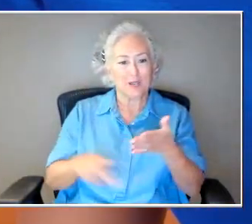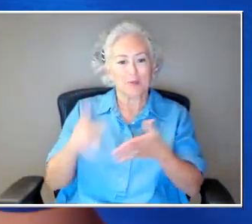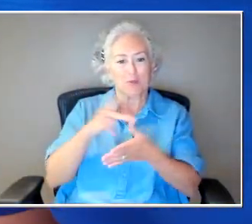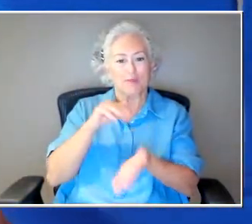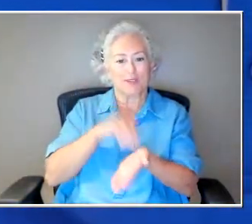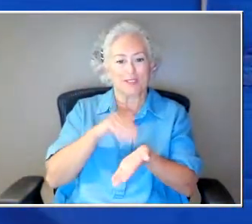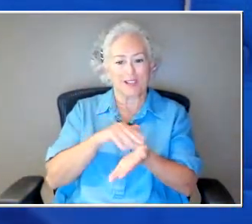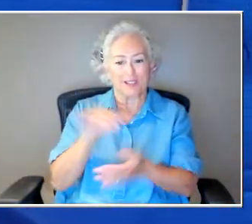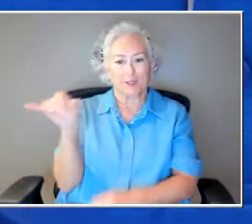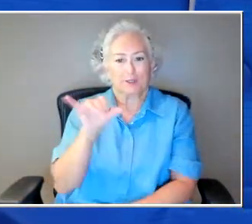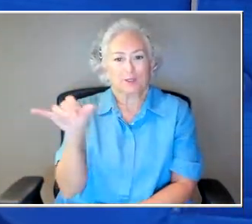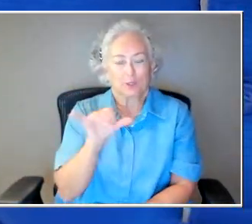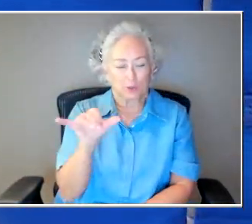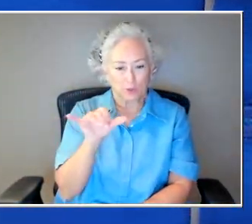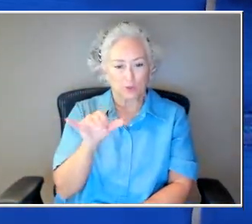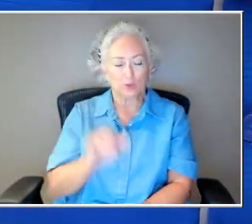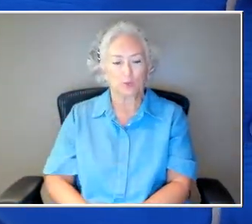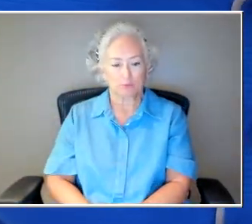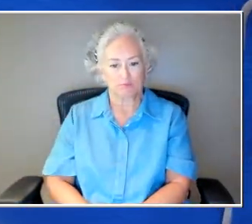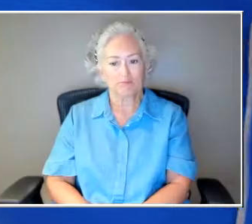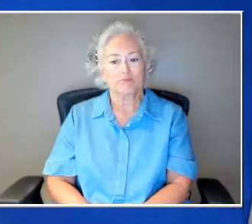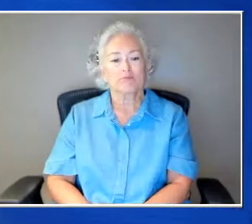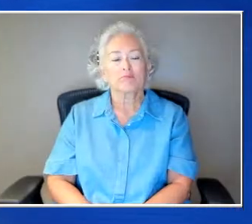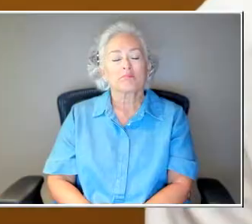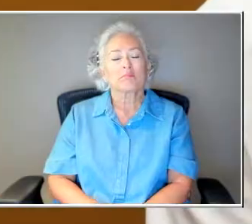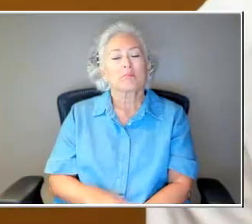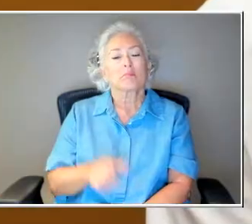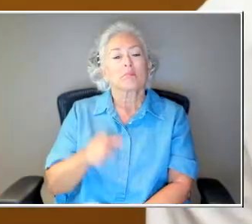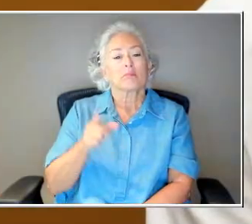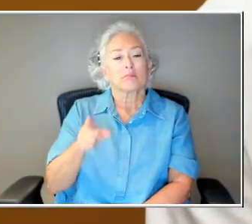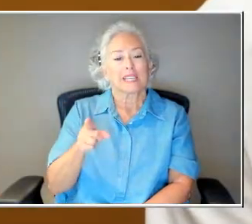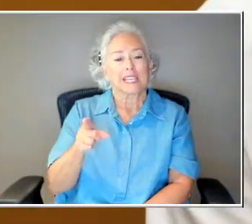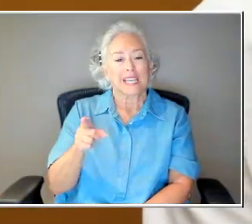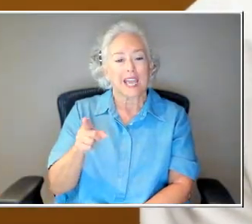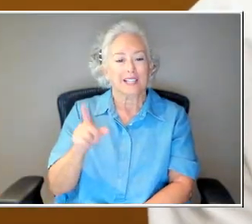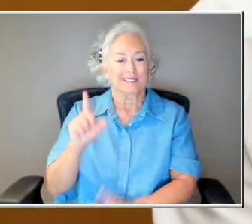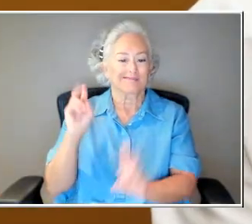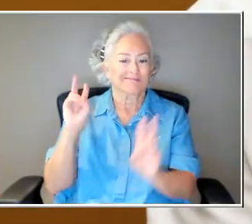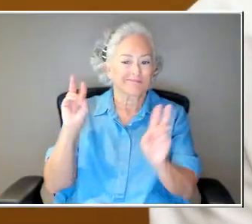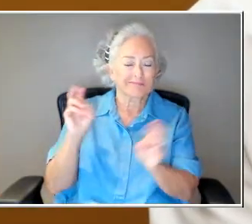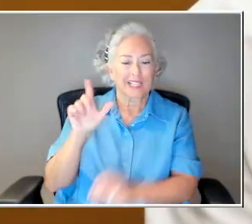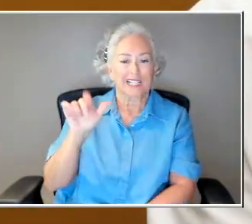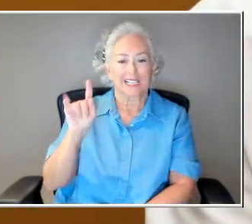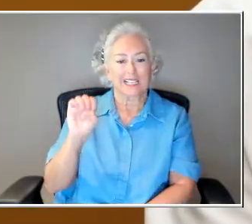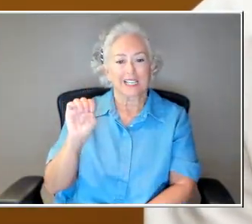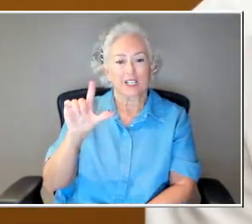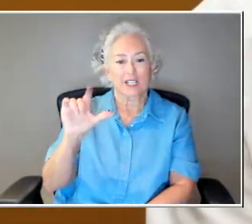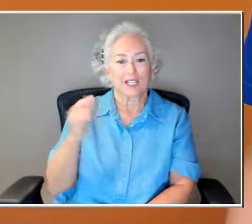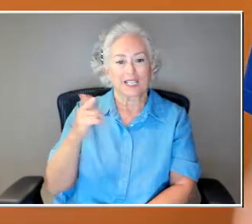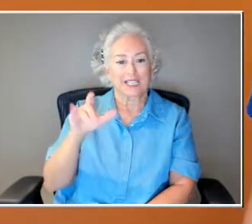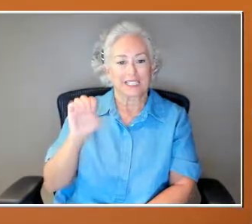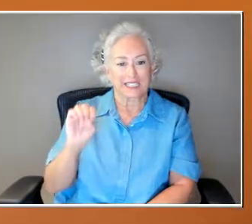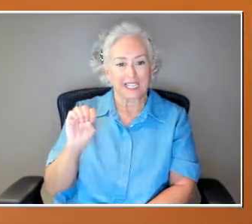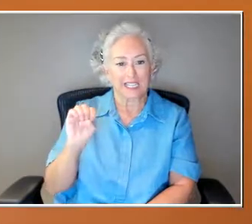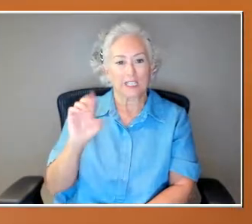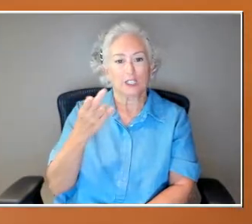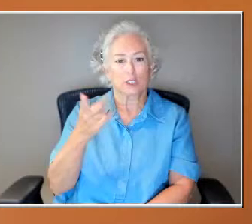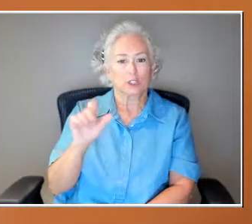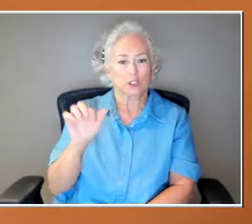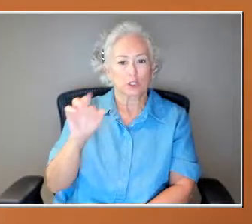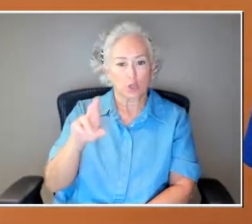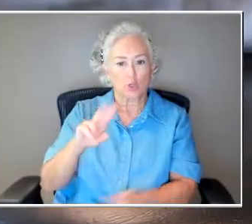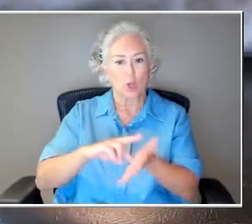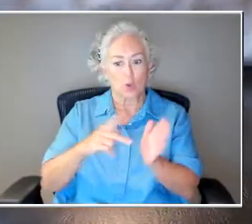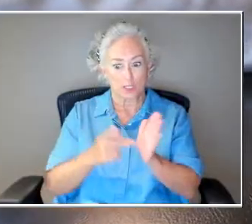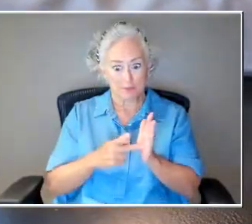good, and then push out against me. He had little league shoulder, which is basically separation of the growth plate. Dr. Dagg